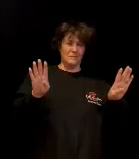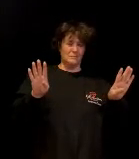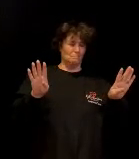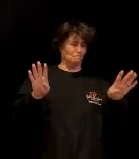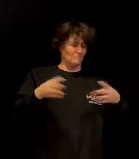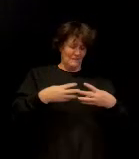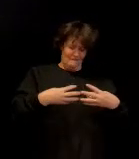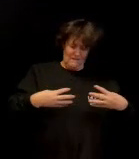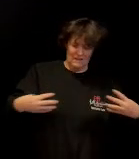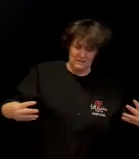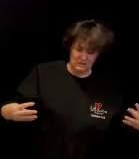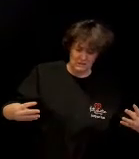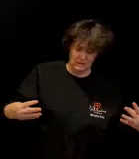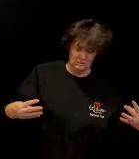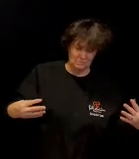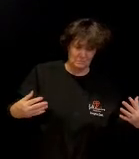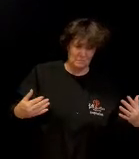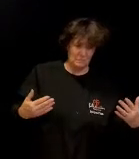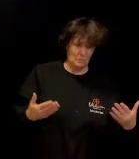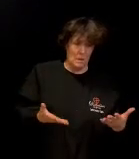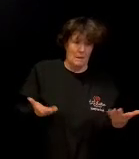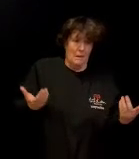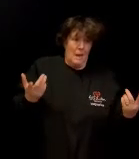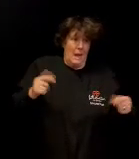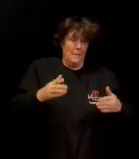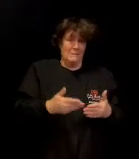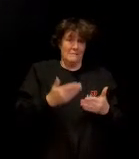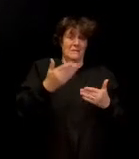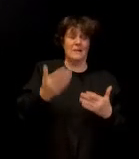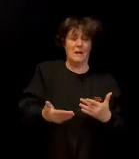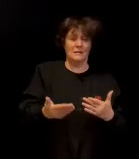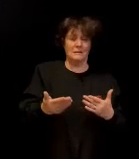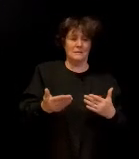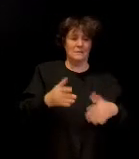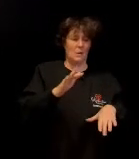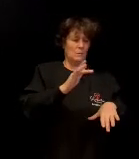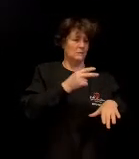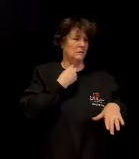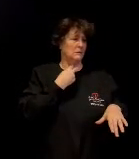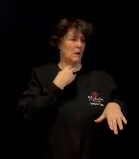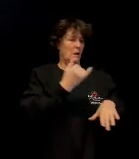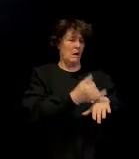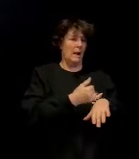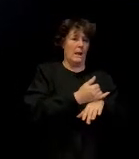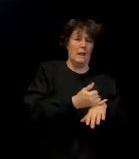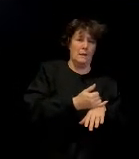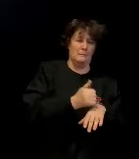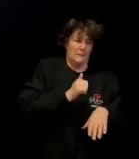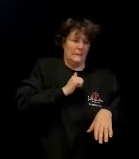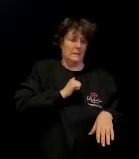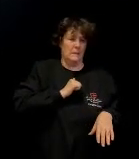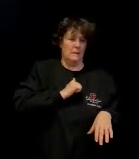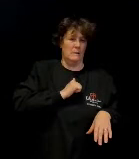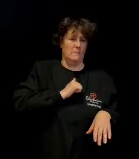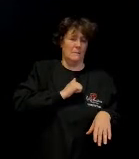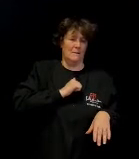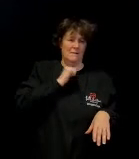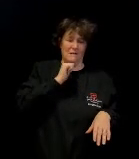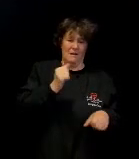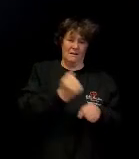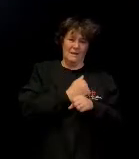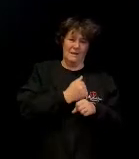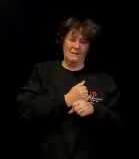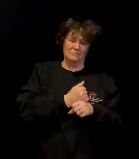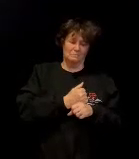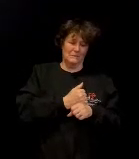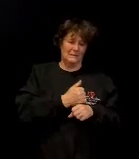on an island by ourselves. Yes. So I'm hearing you, man. We have to stay open, right? Yeah. Not get self-consumed with